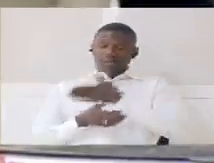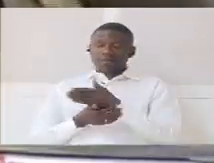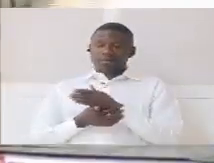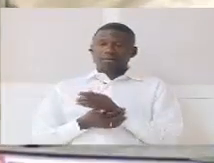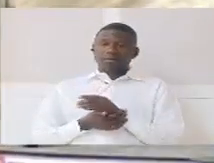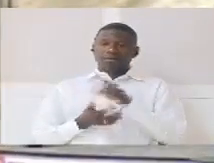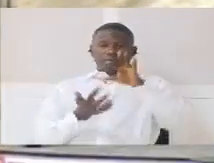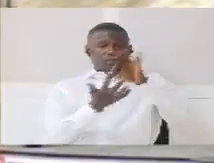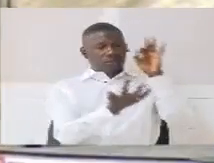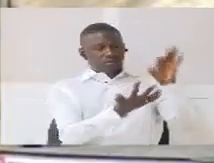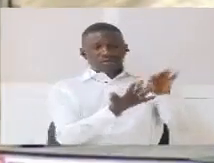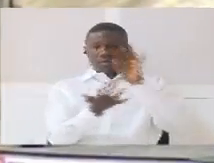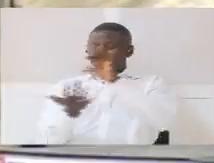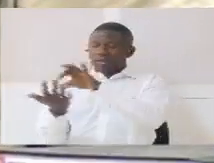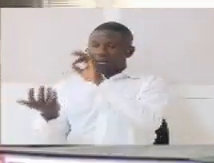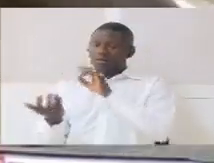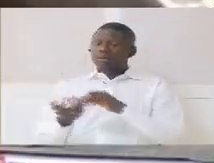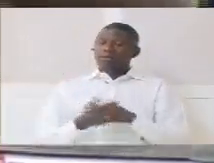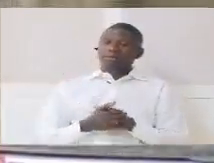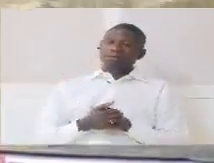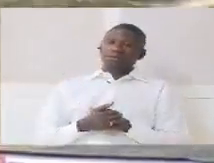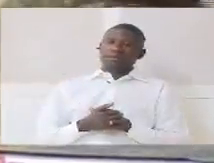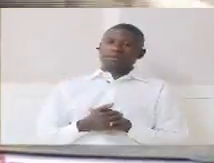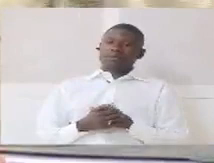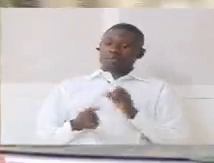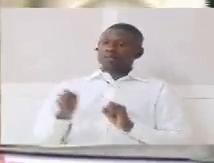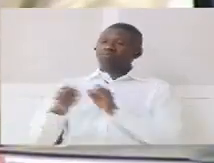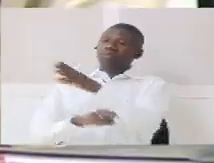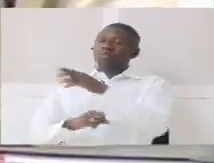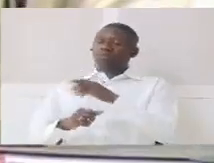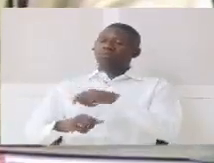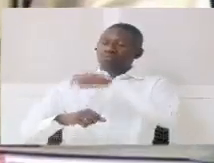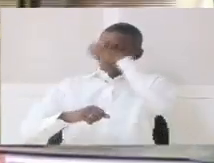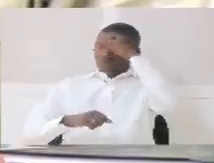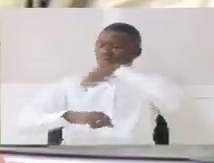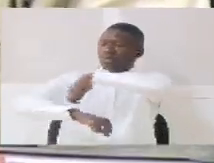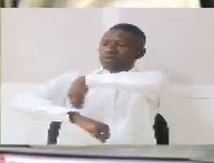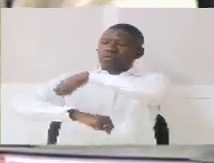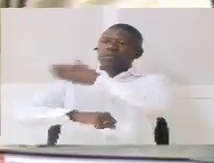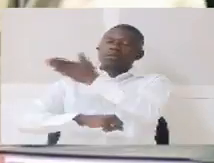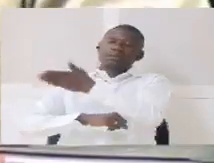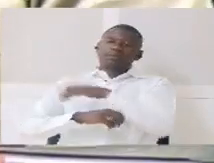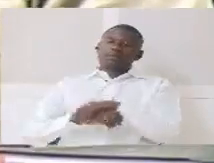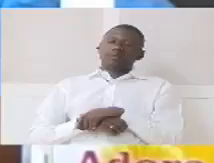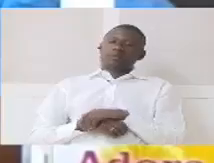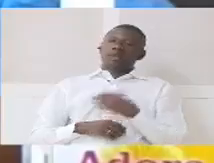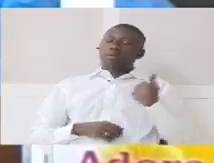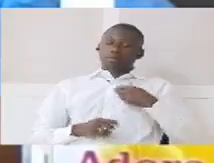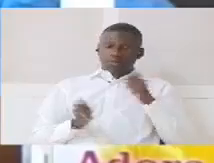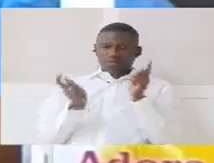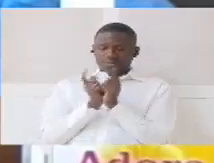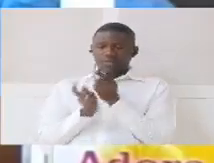they will randomly select people and say to them that you are posted at the